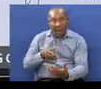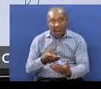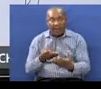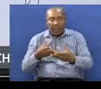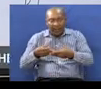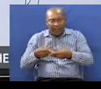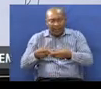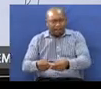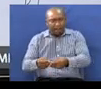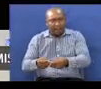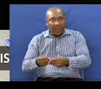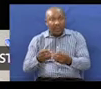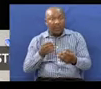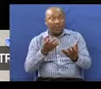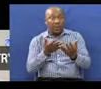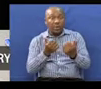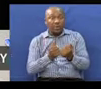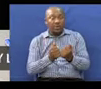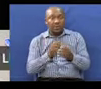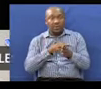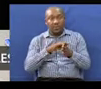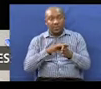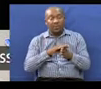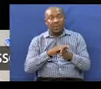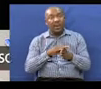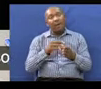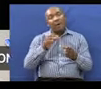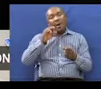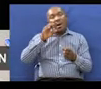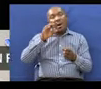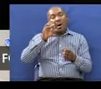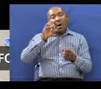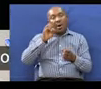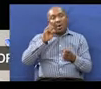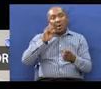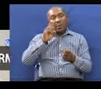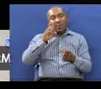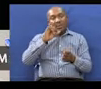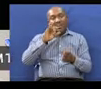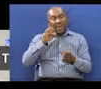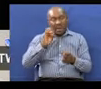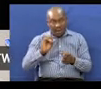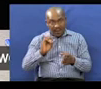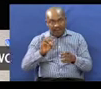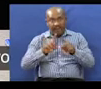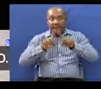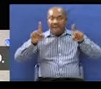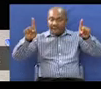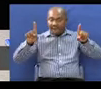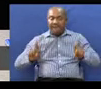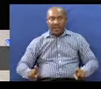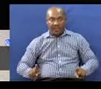in welding. There is a flame known as oxyhydrogen flame. This oxyhydrogen flame, it is a flame